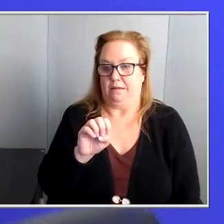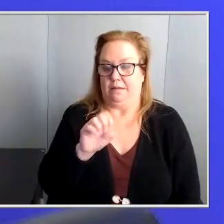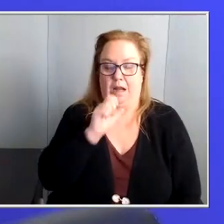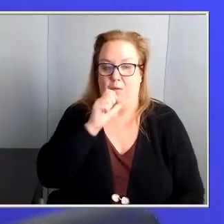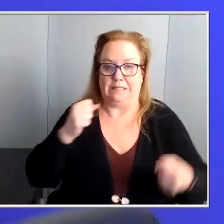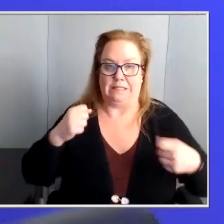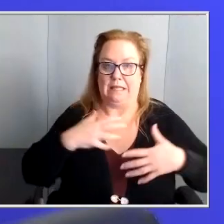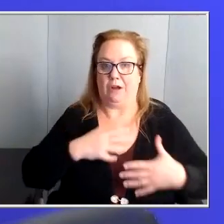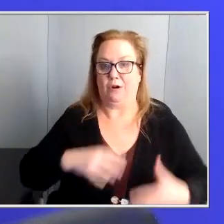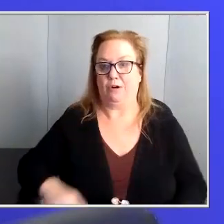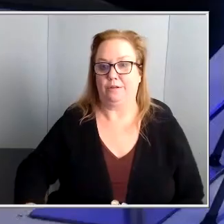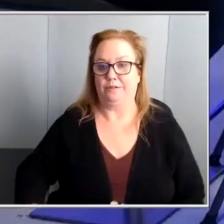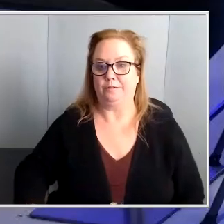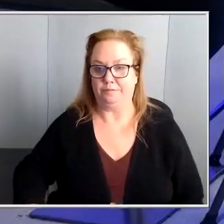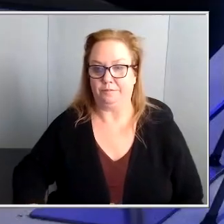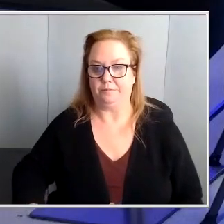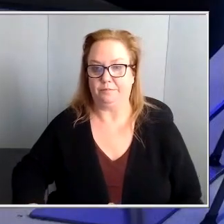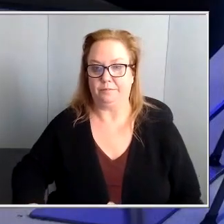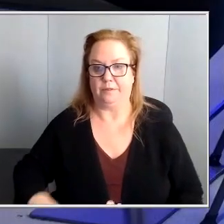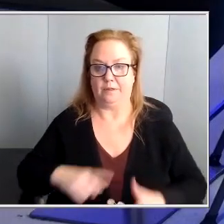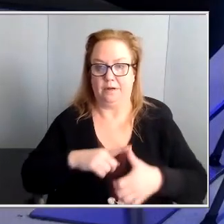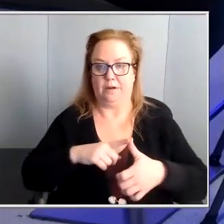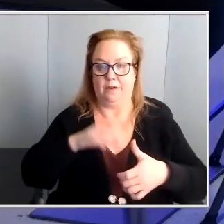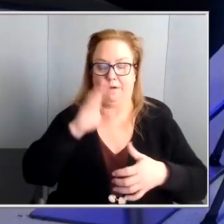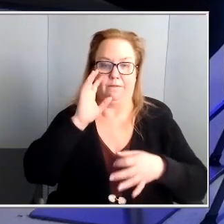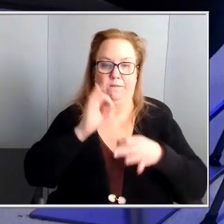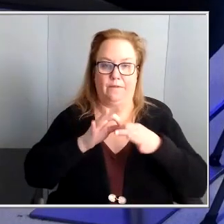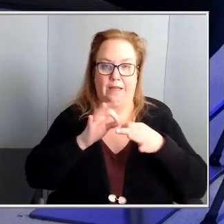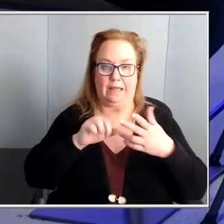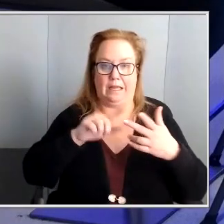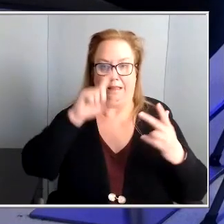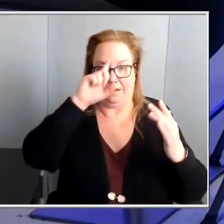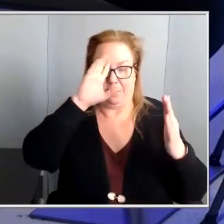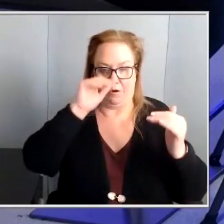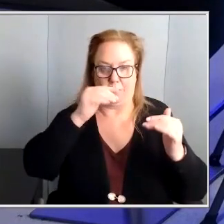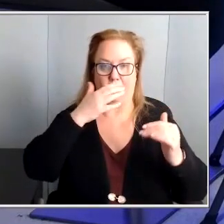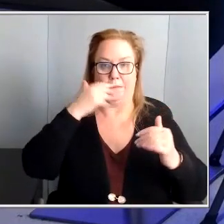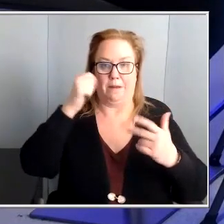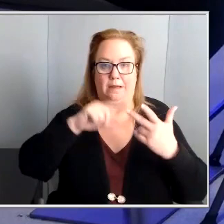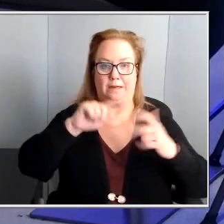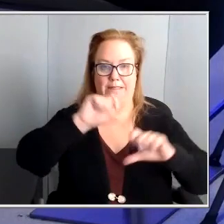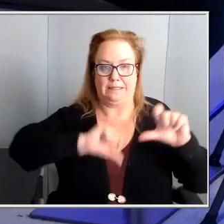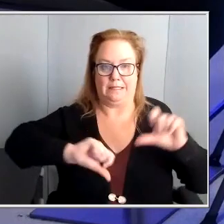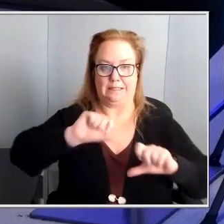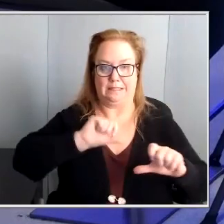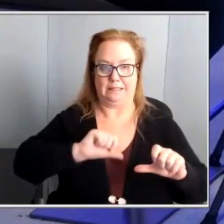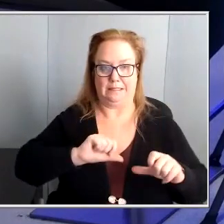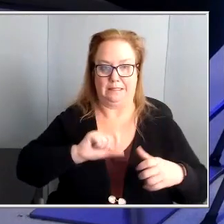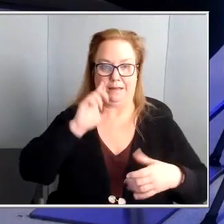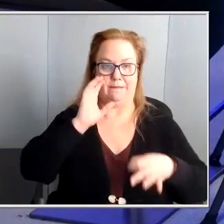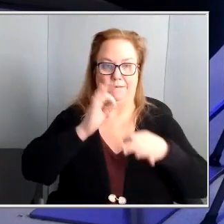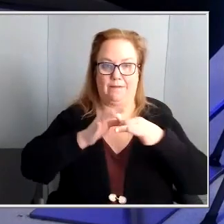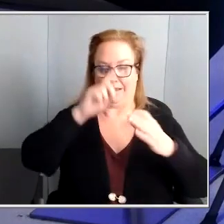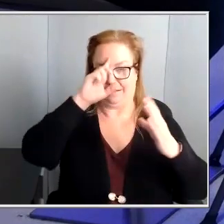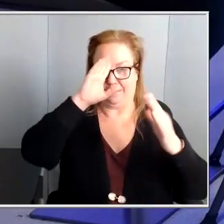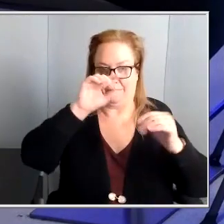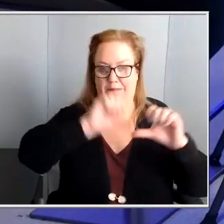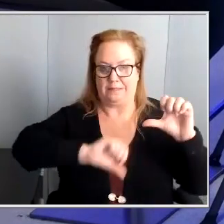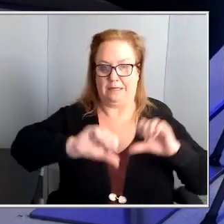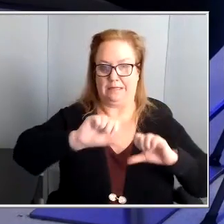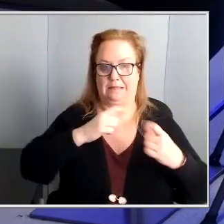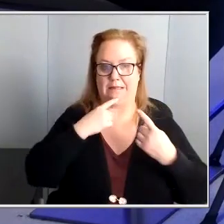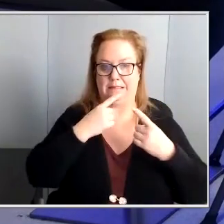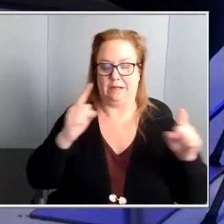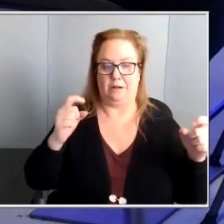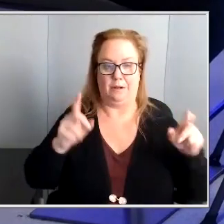scared. Faith, hope, you're going to get better and do these things. I science, do. Faith, hope, and science. I like to tell people if you're